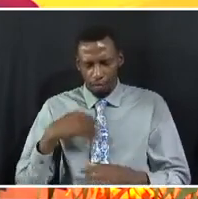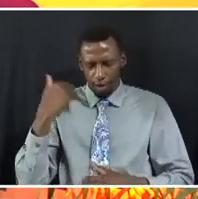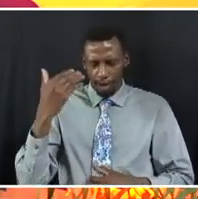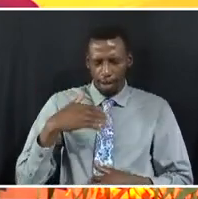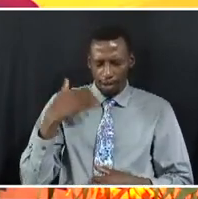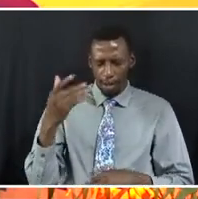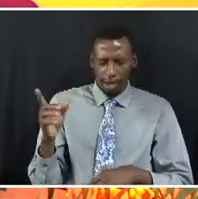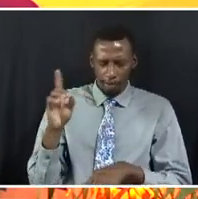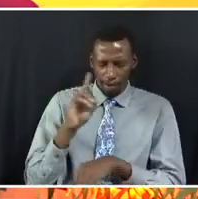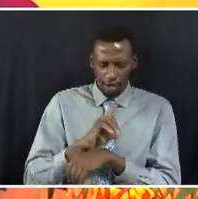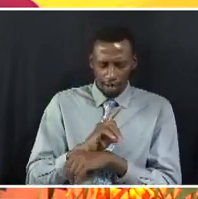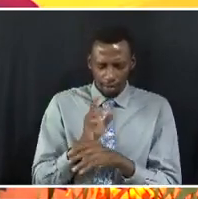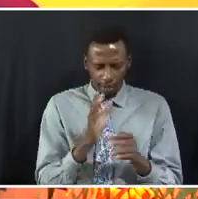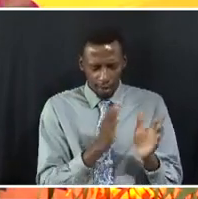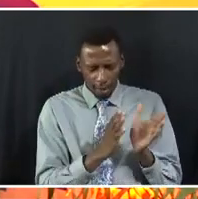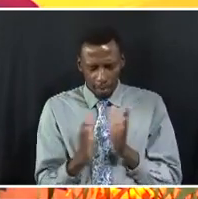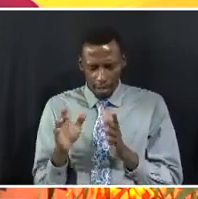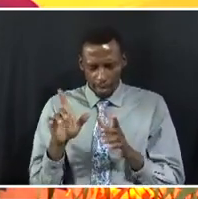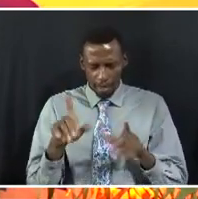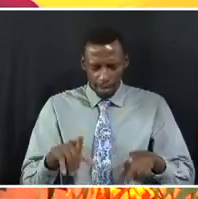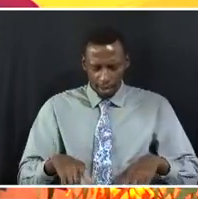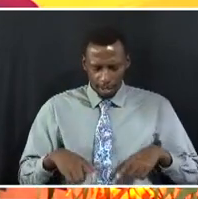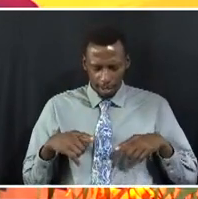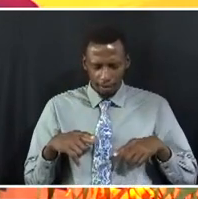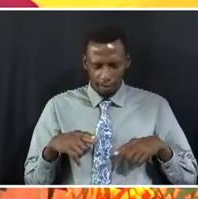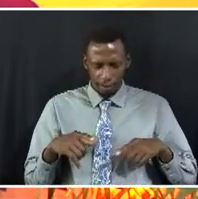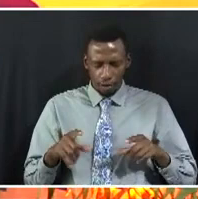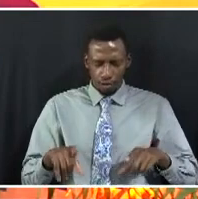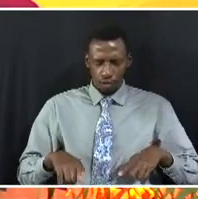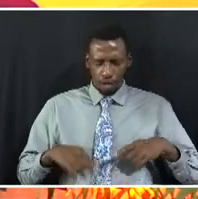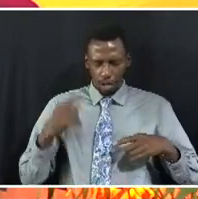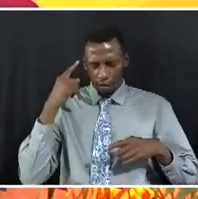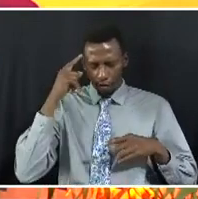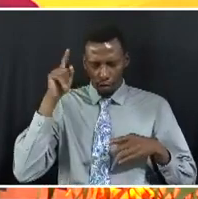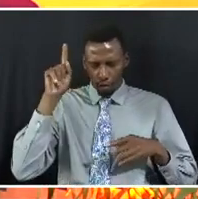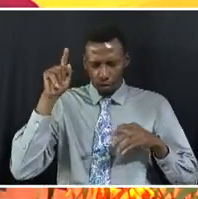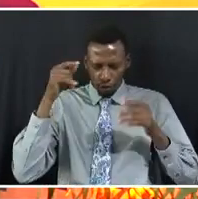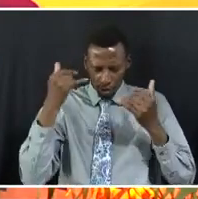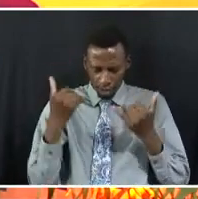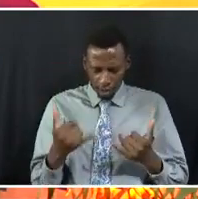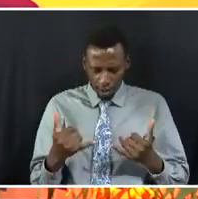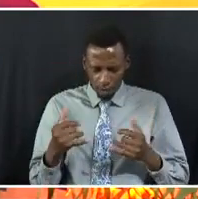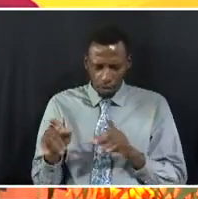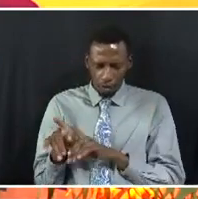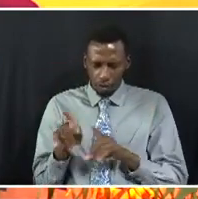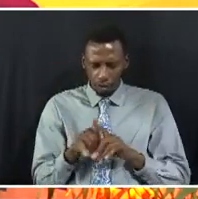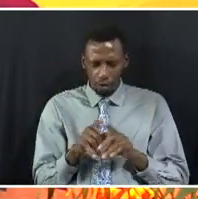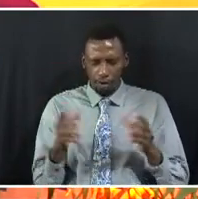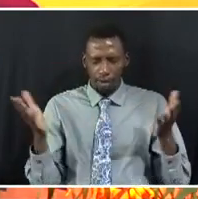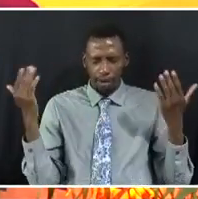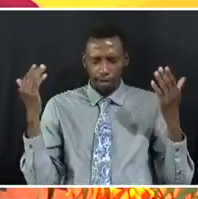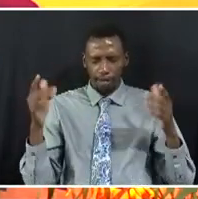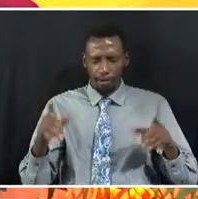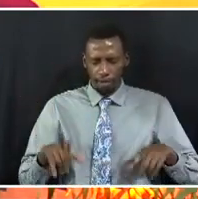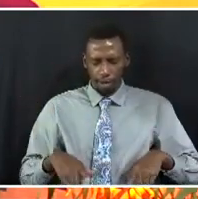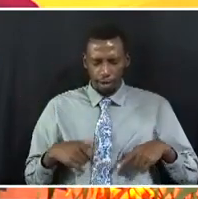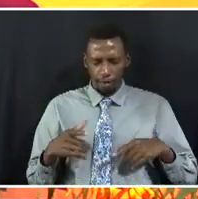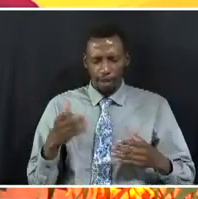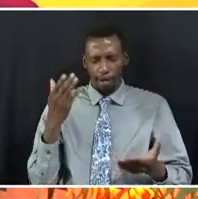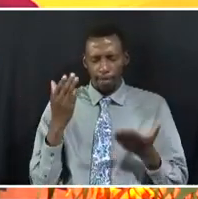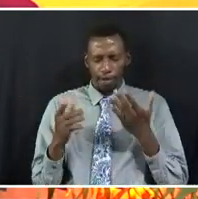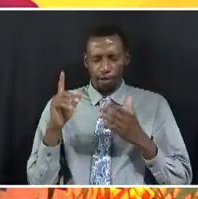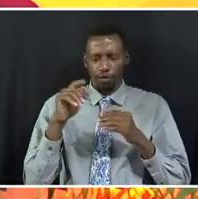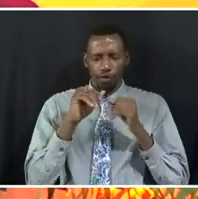organize their life in such a way as to live for you now and to live for you in eternity. Do bless them